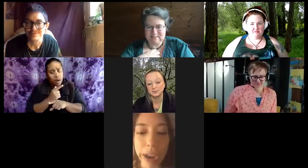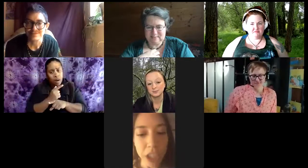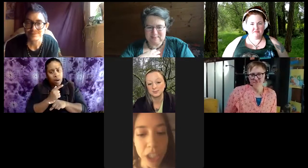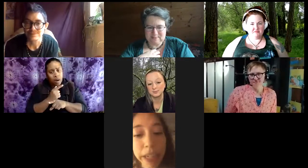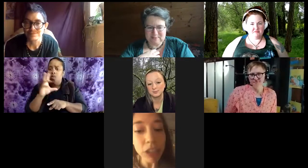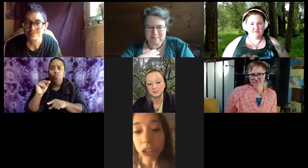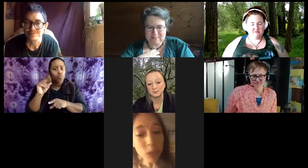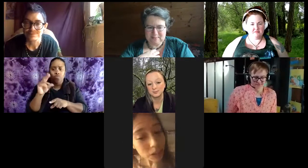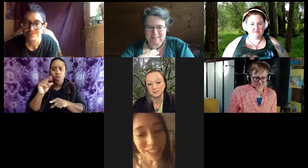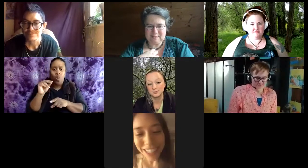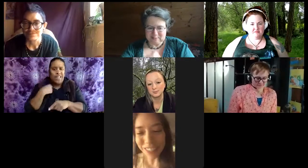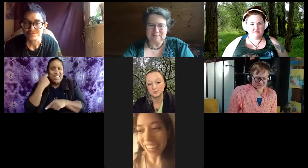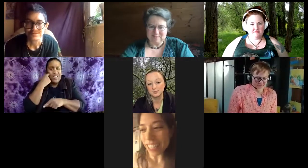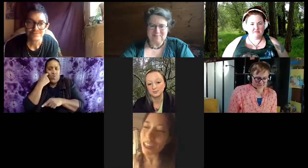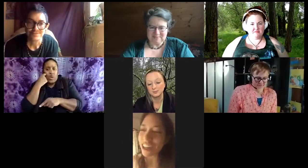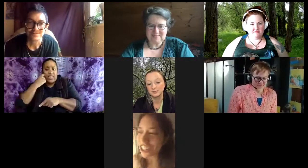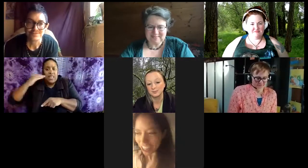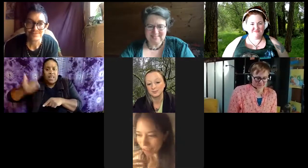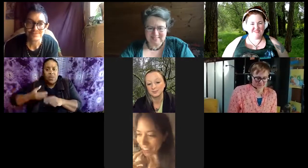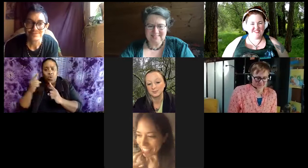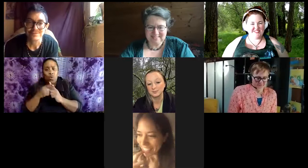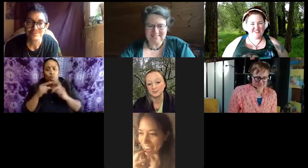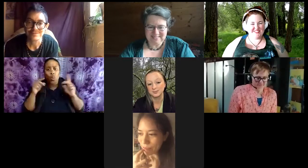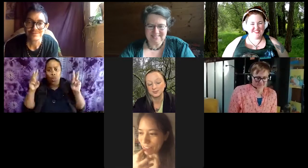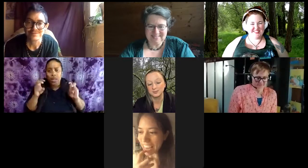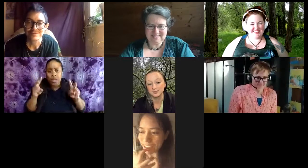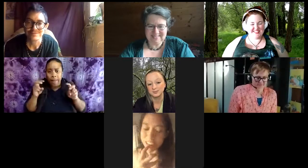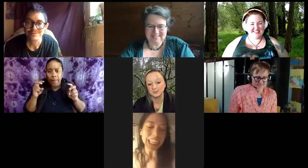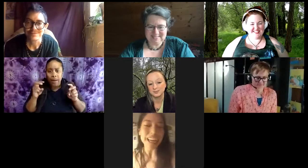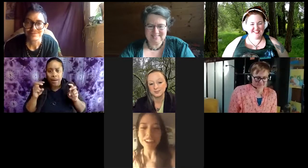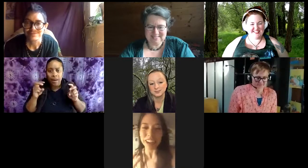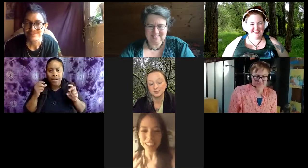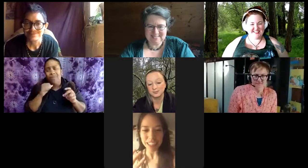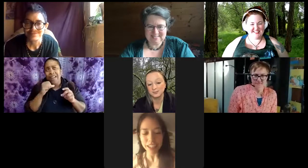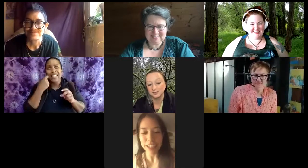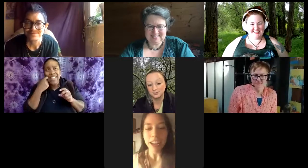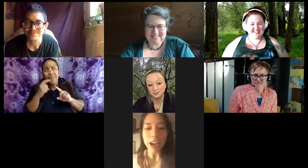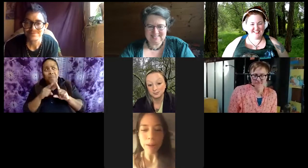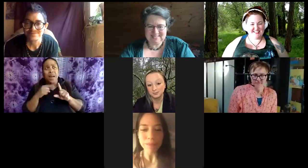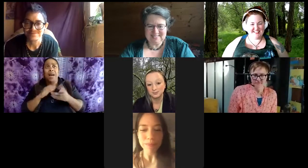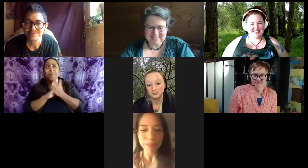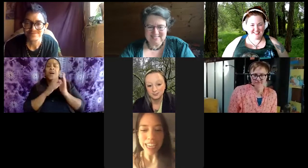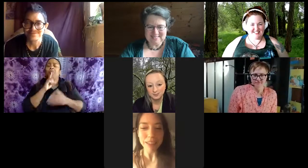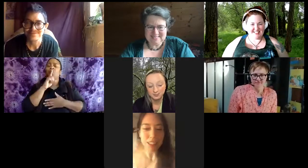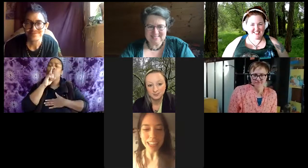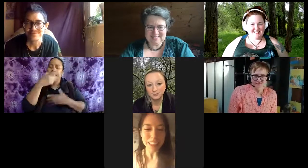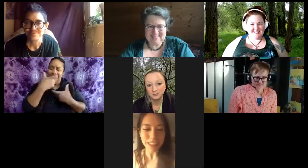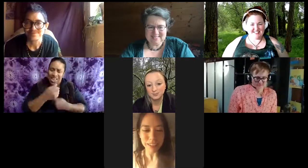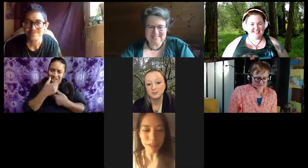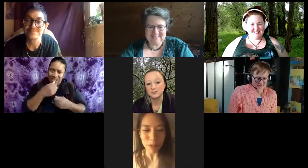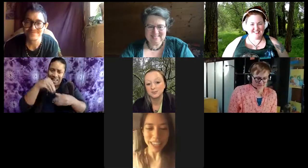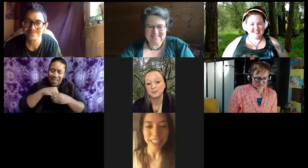No, I've just been introduced to the subject. I mean, not just, but I'm getting really interested as of the